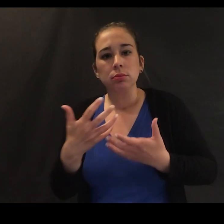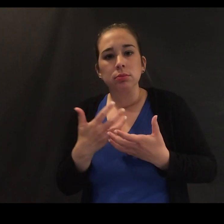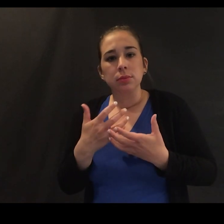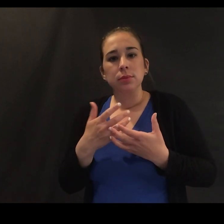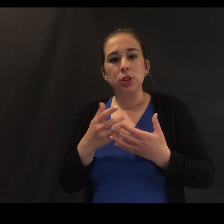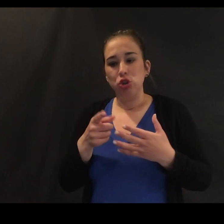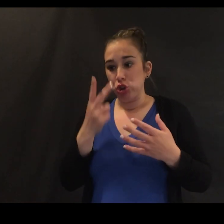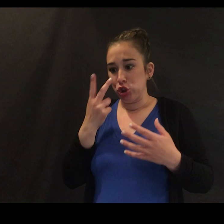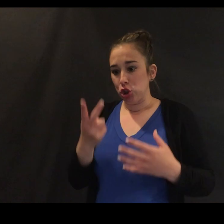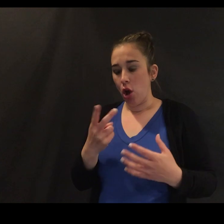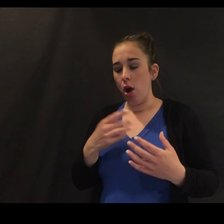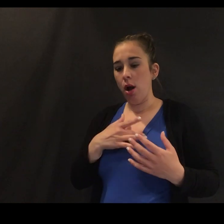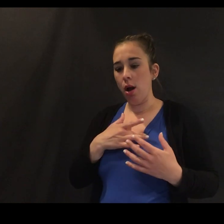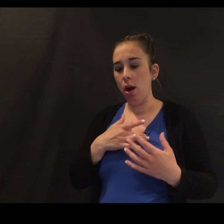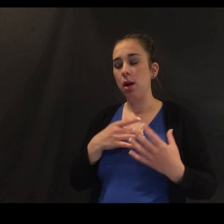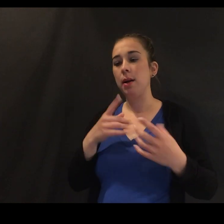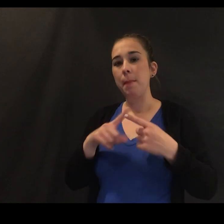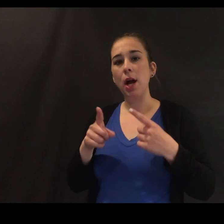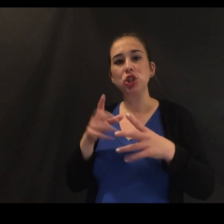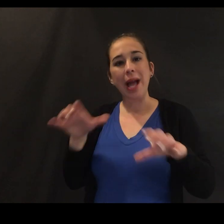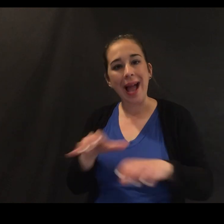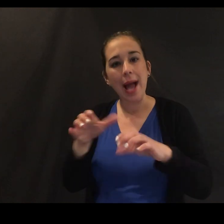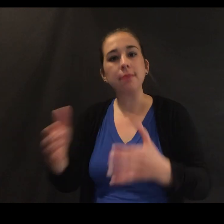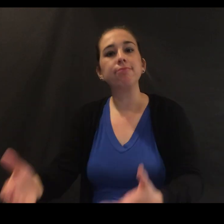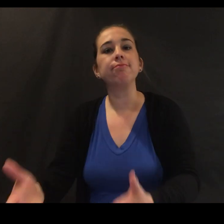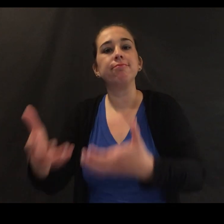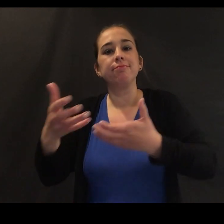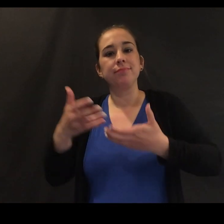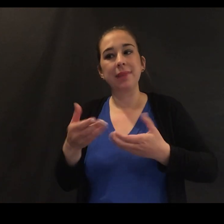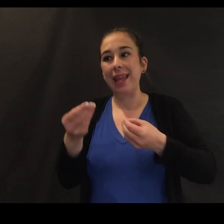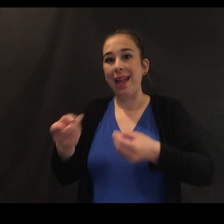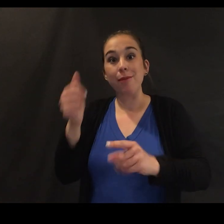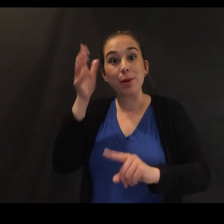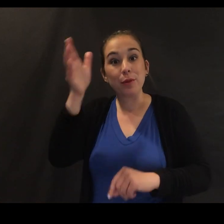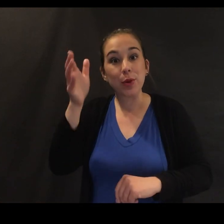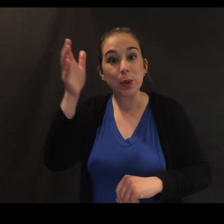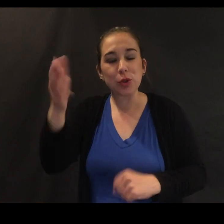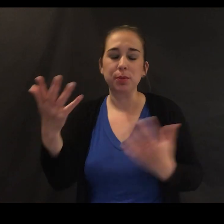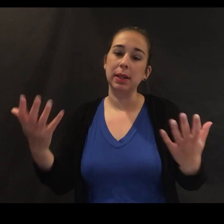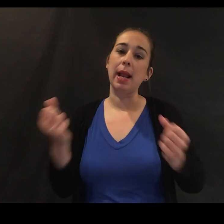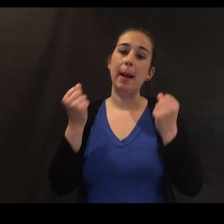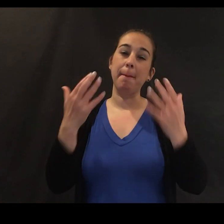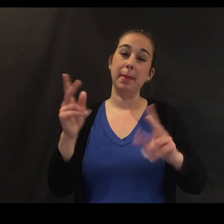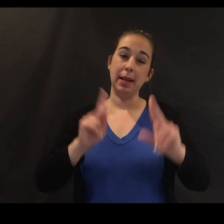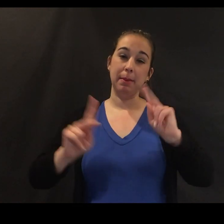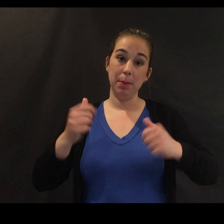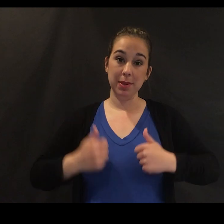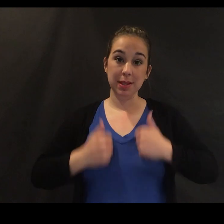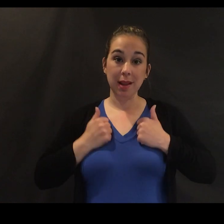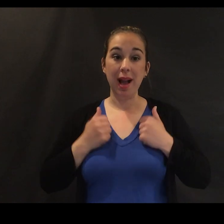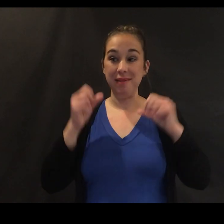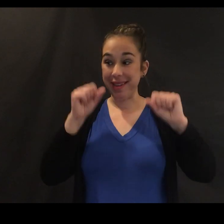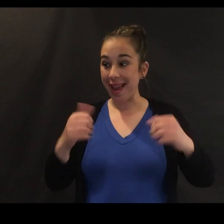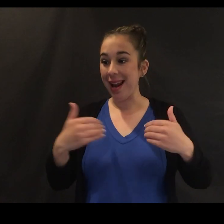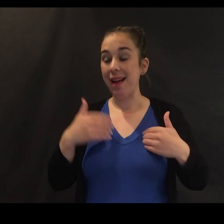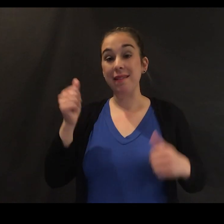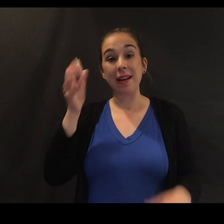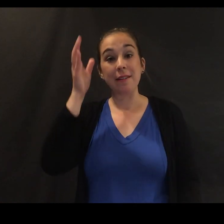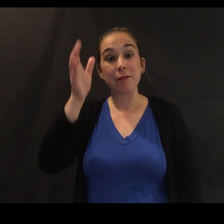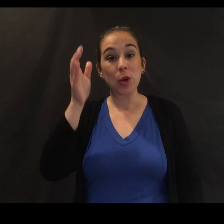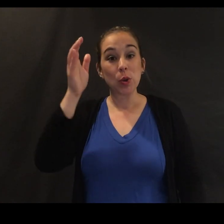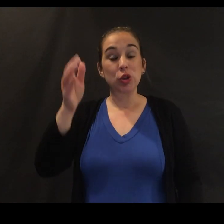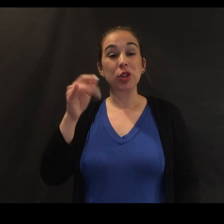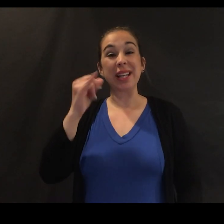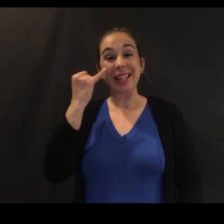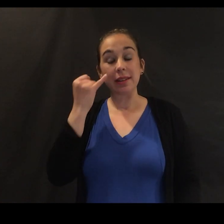saved Moses' life. It brought him out and gave him a future. And how many people's lives can be given a future just because